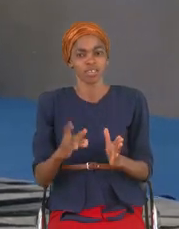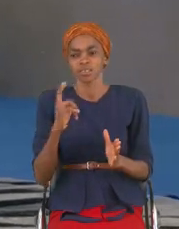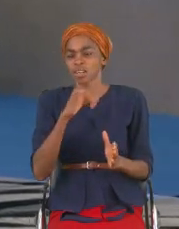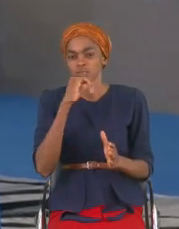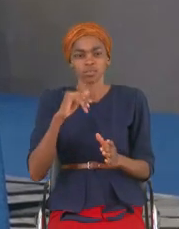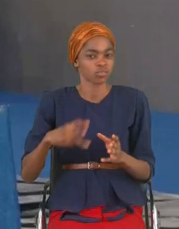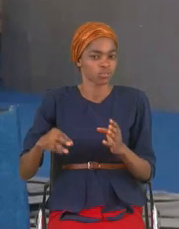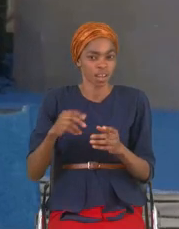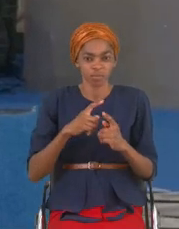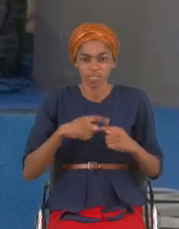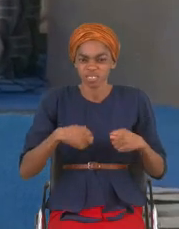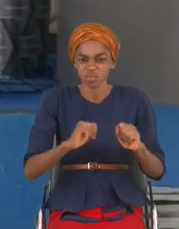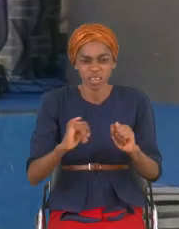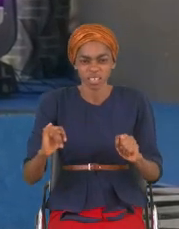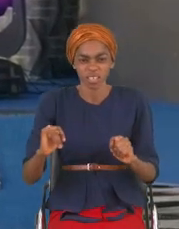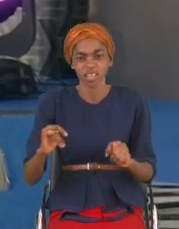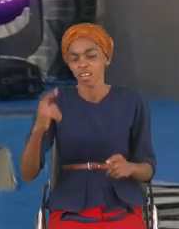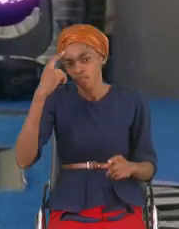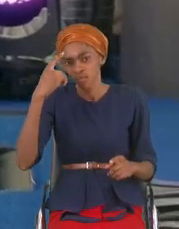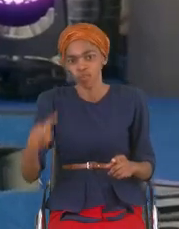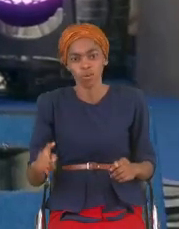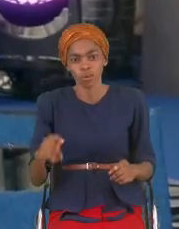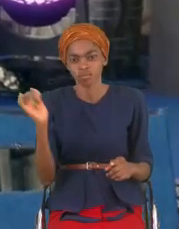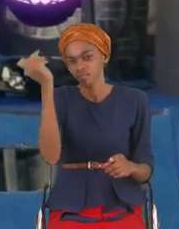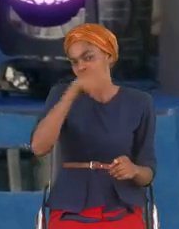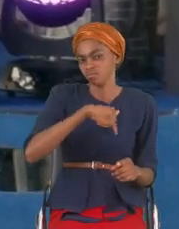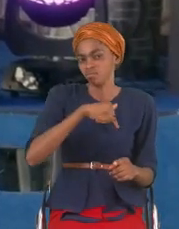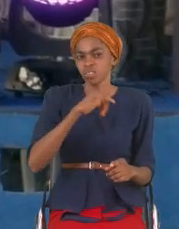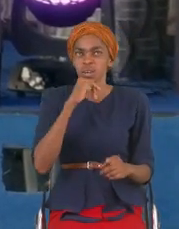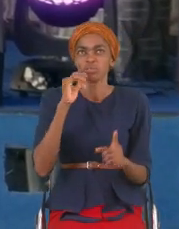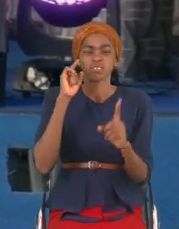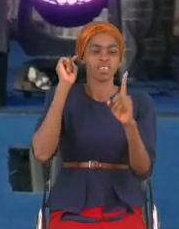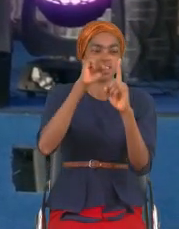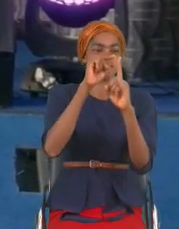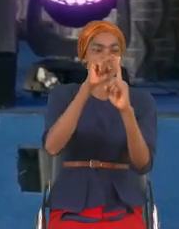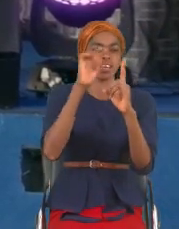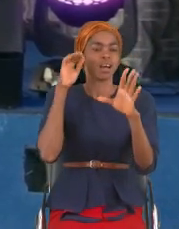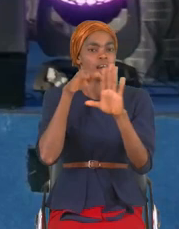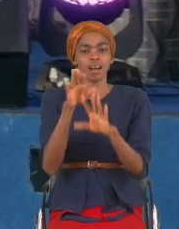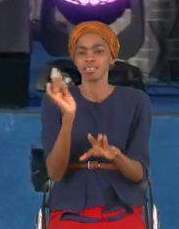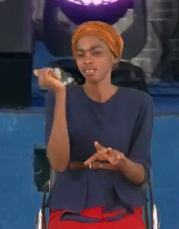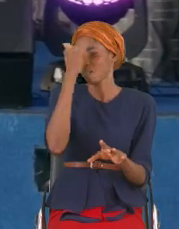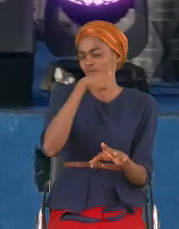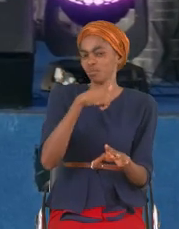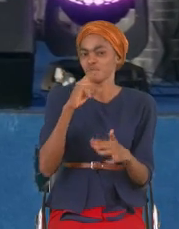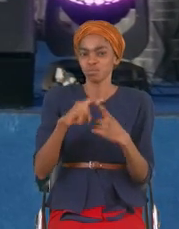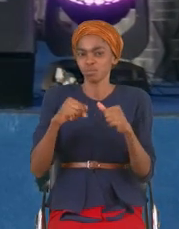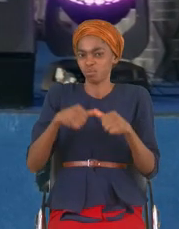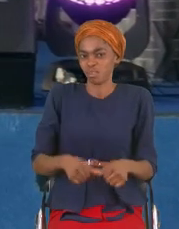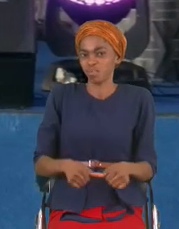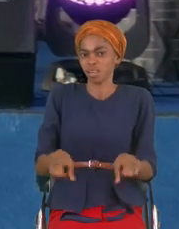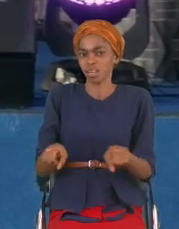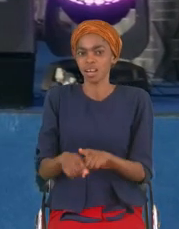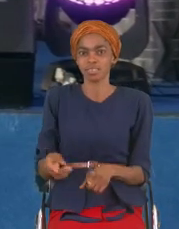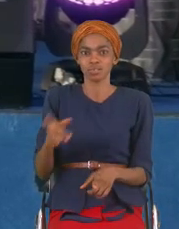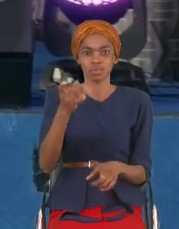mediocrity. We're not aiming at mediocrity. We're not aiming to remain as we were